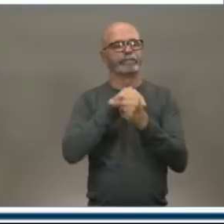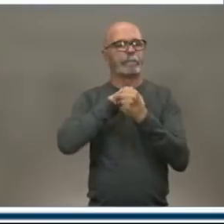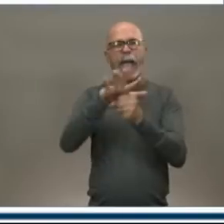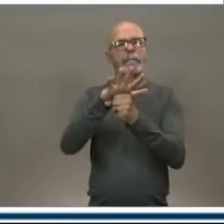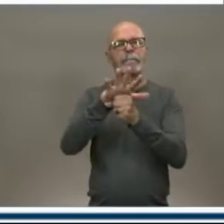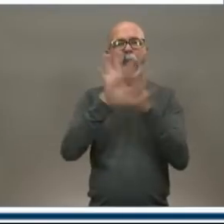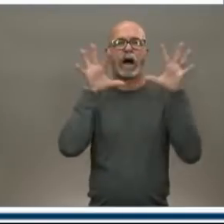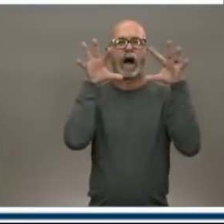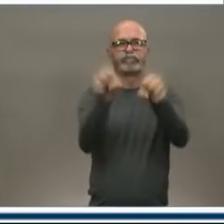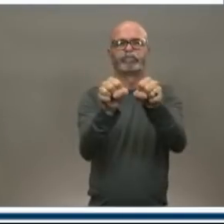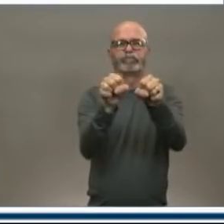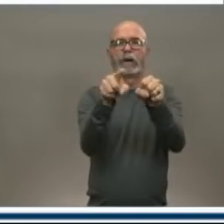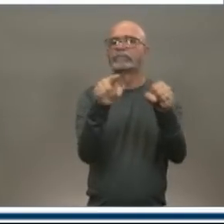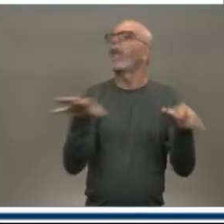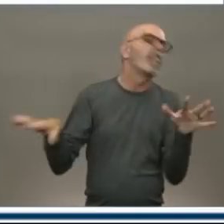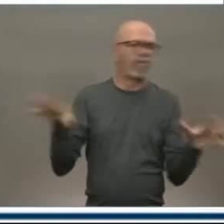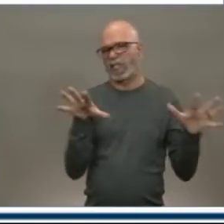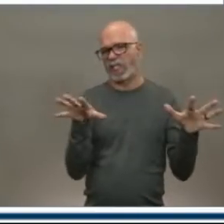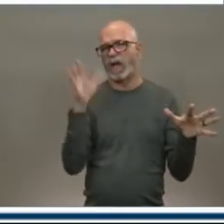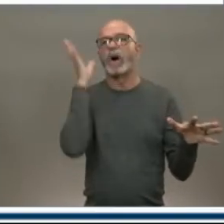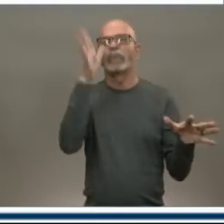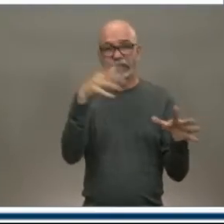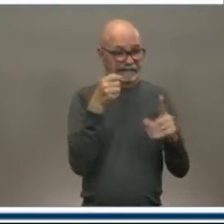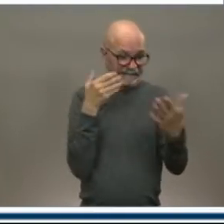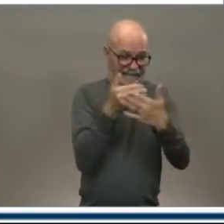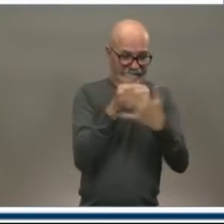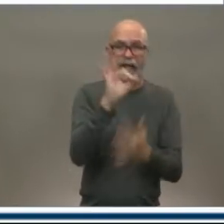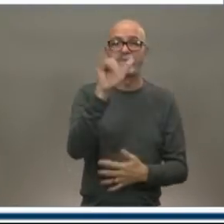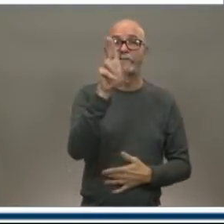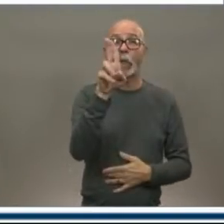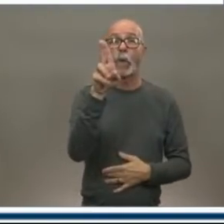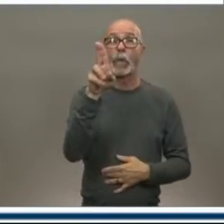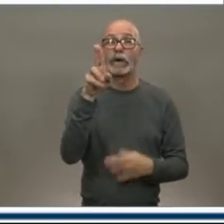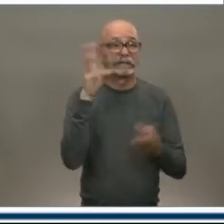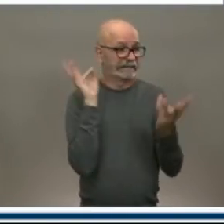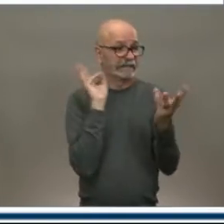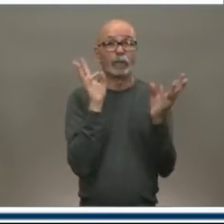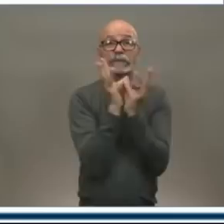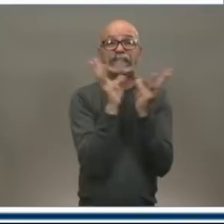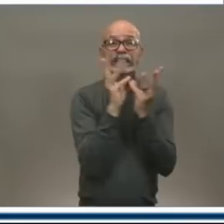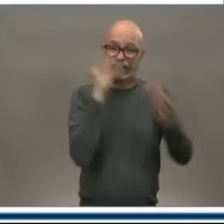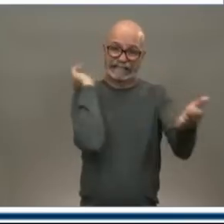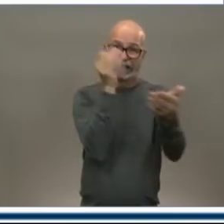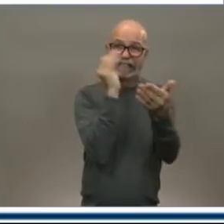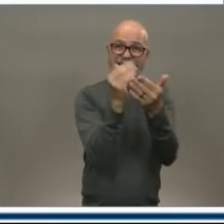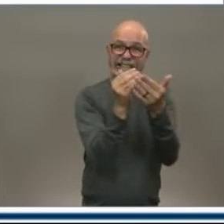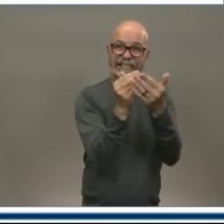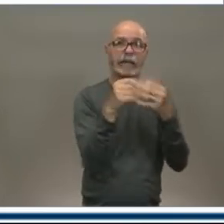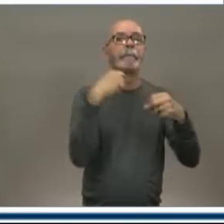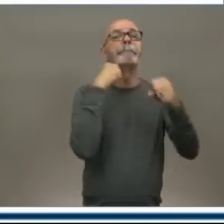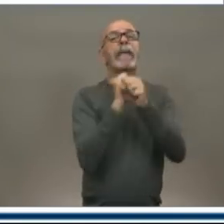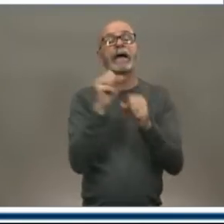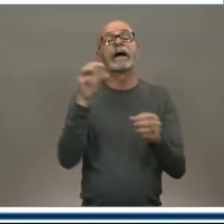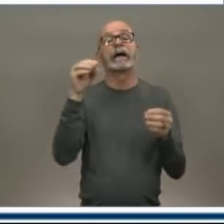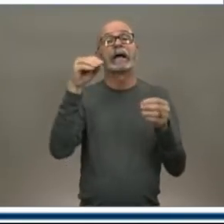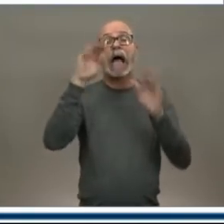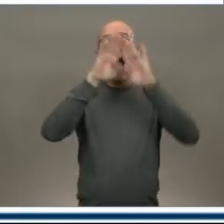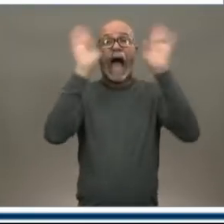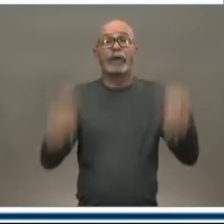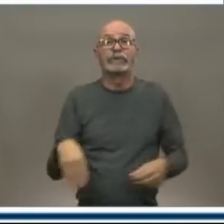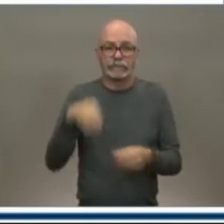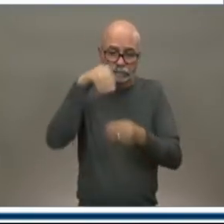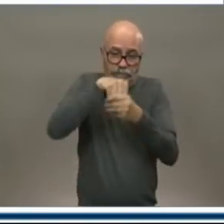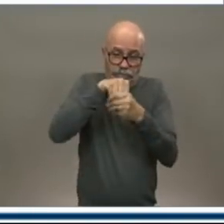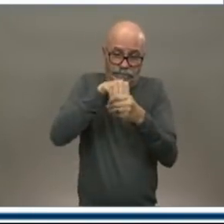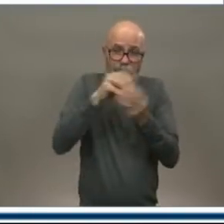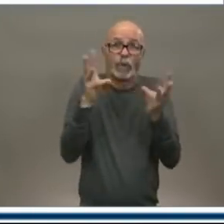into the flu season. Winter is coming, which will force us indoors. I know we're tired. We're coming into the